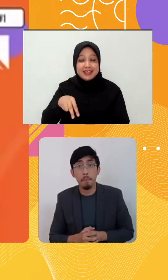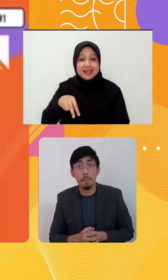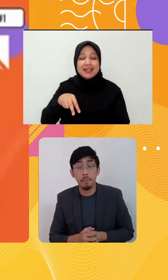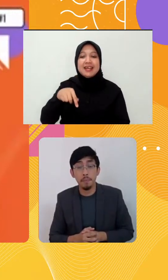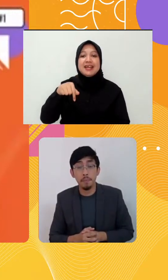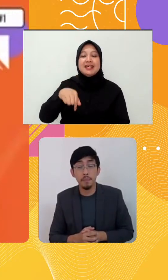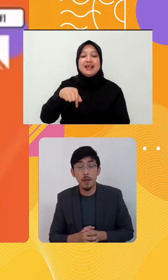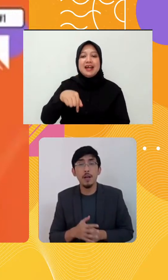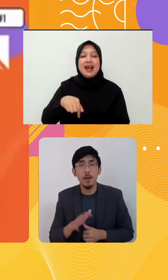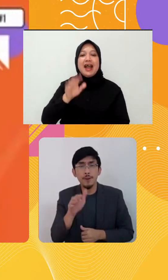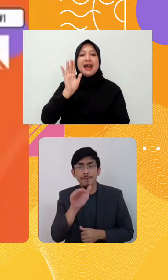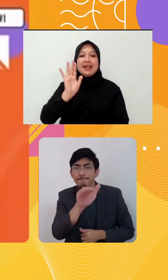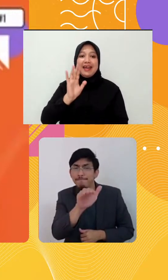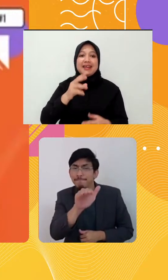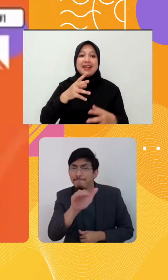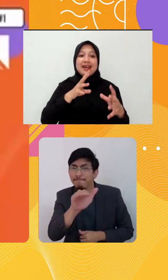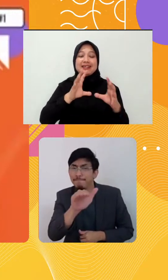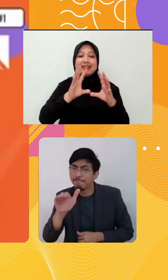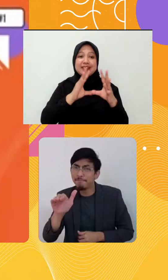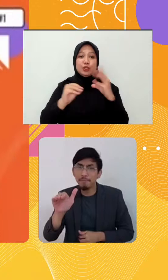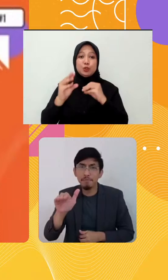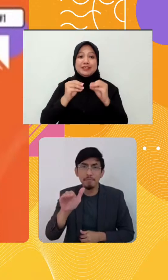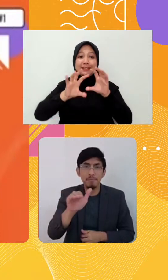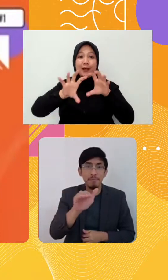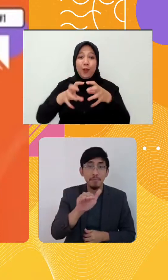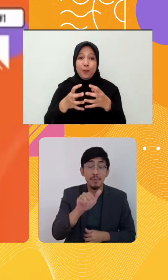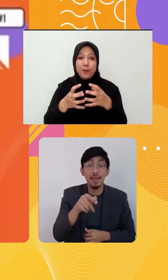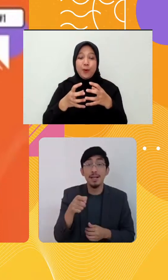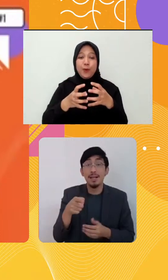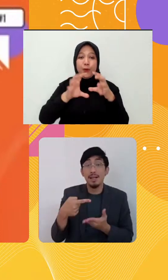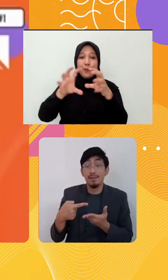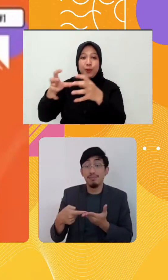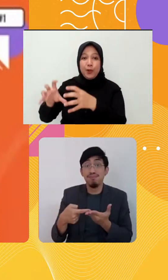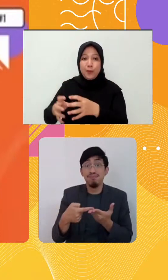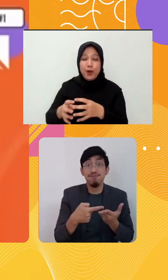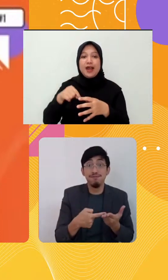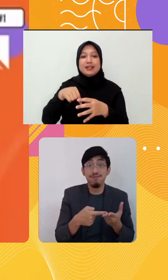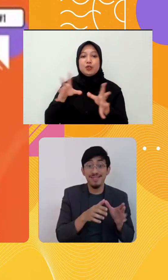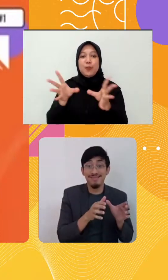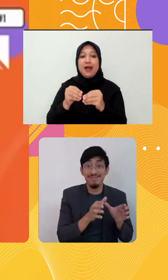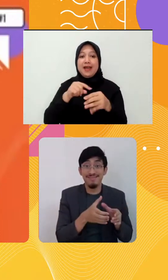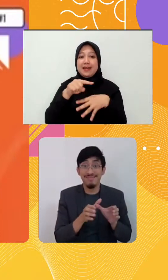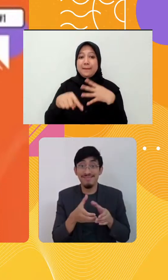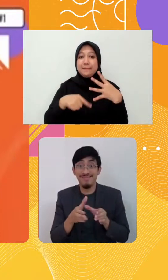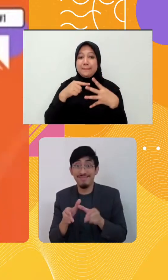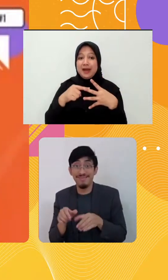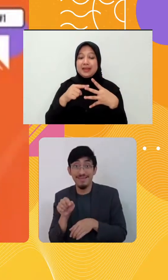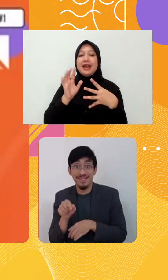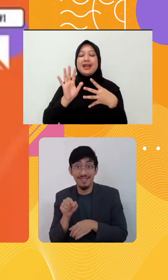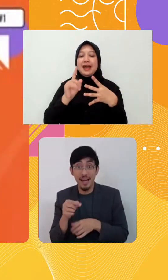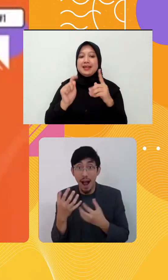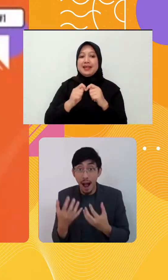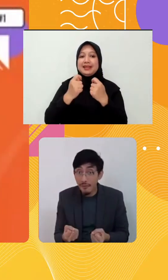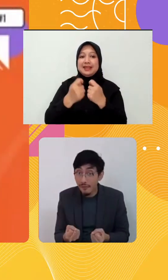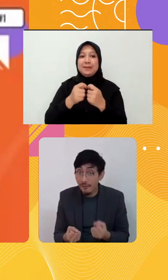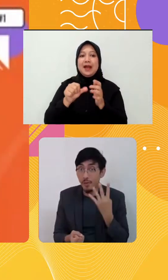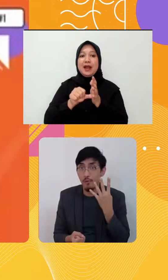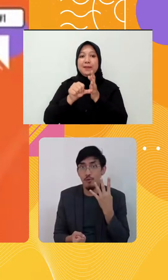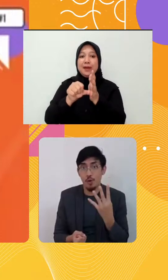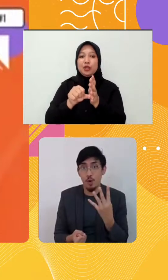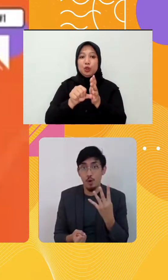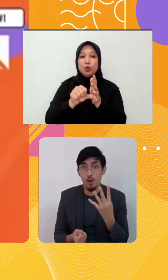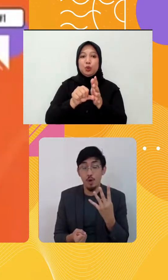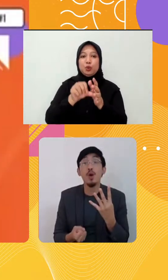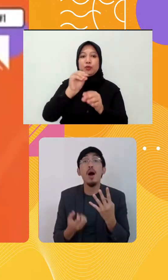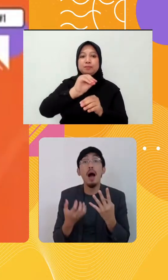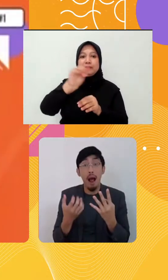session. So we have 4 breakout rooms. Our team will assign you to the